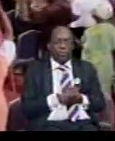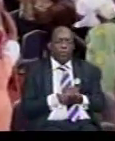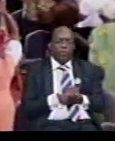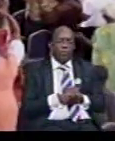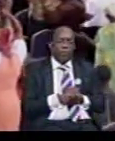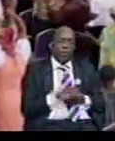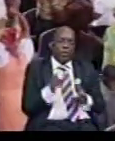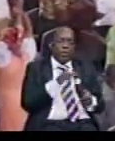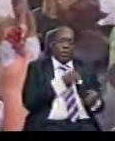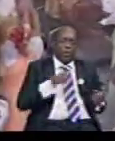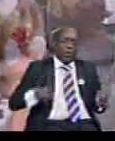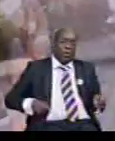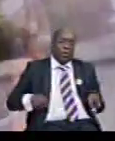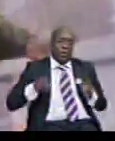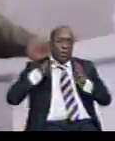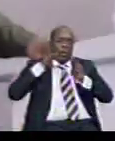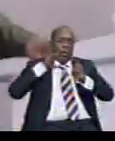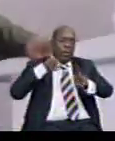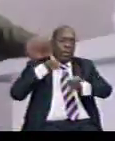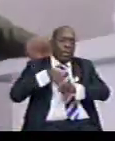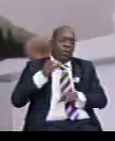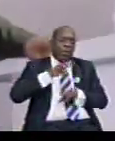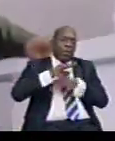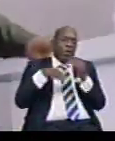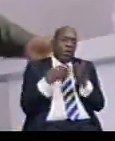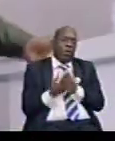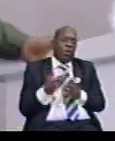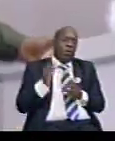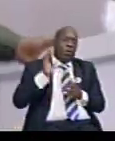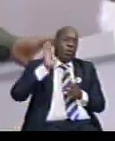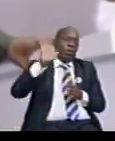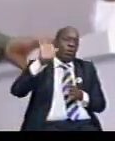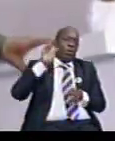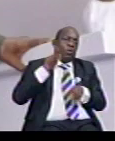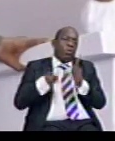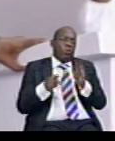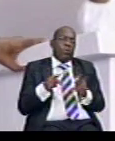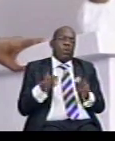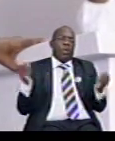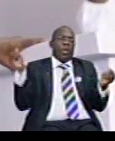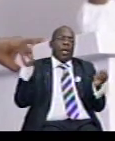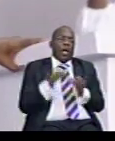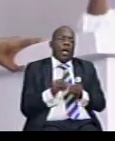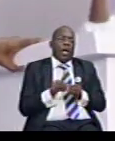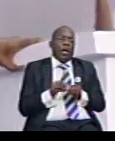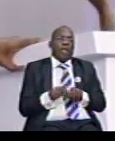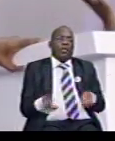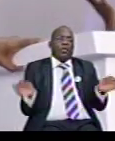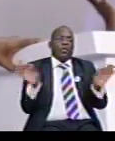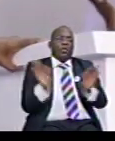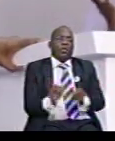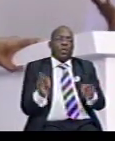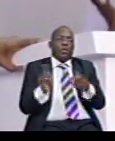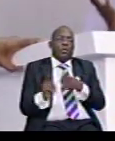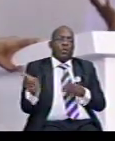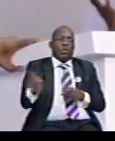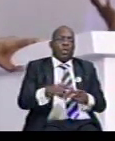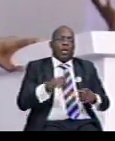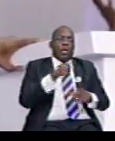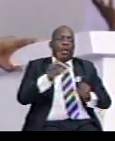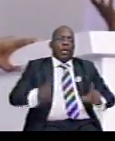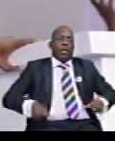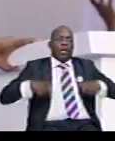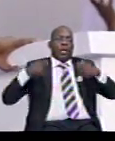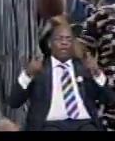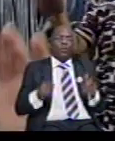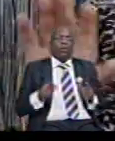Lord, look at all your people. Add value to their lives. Add years to